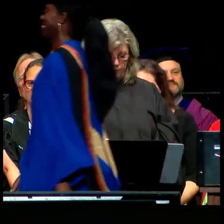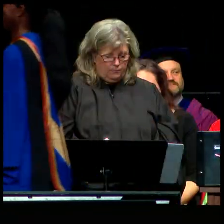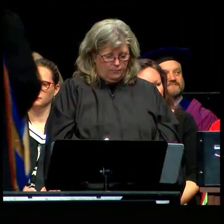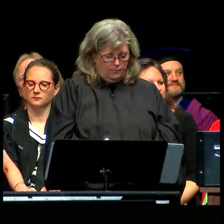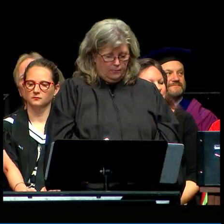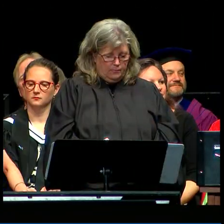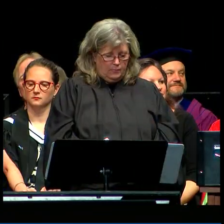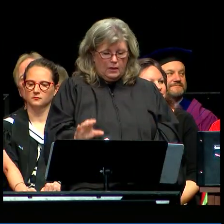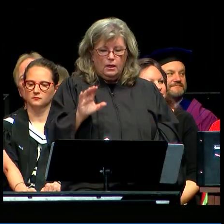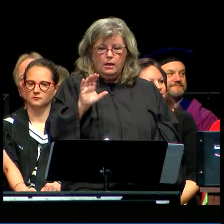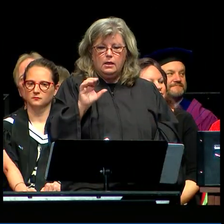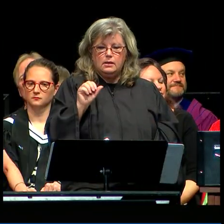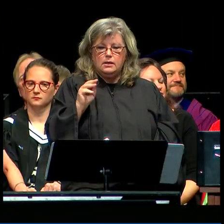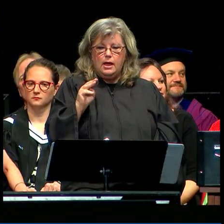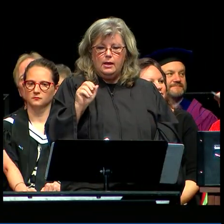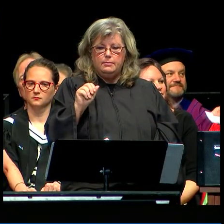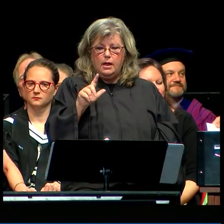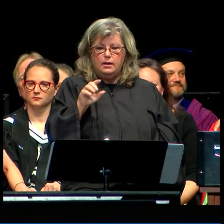Kamali Kogel.